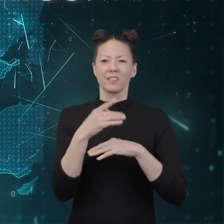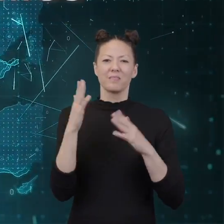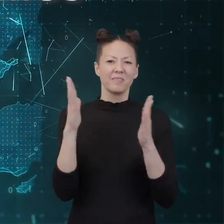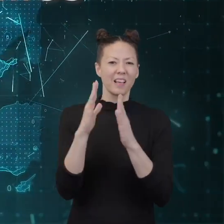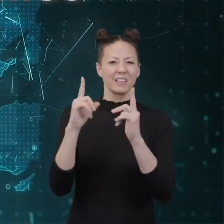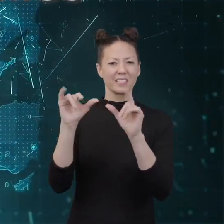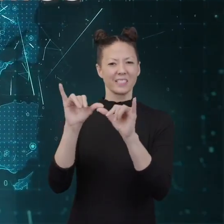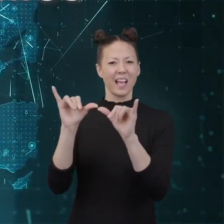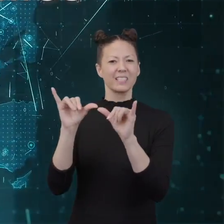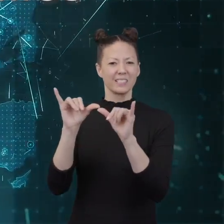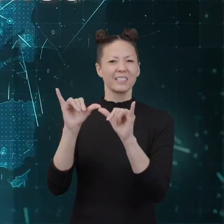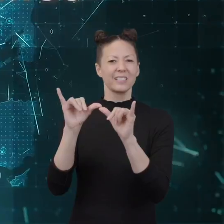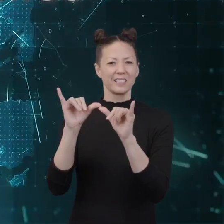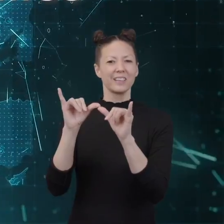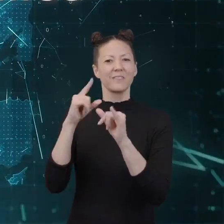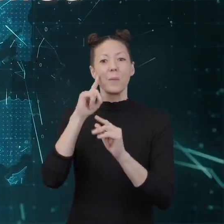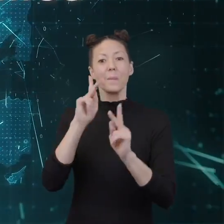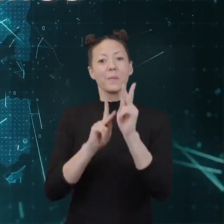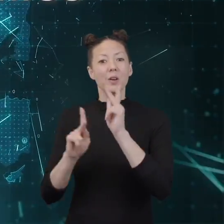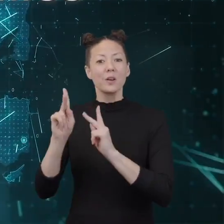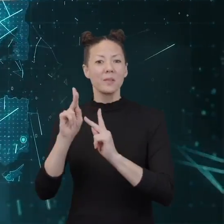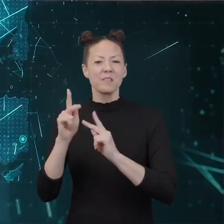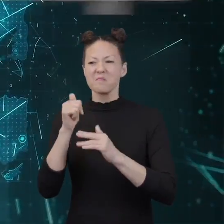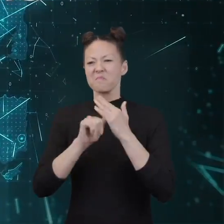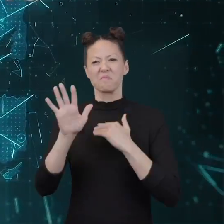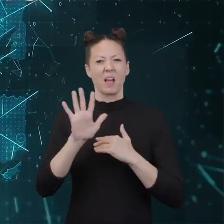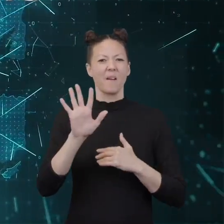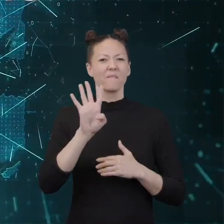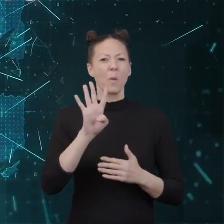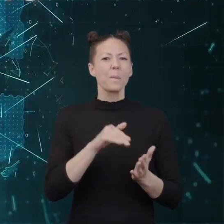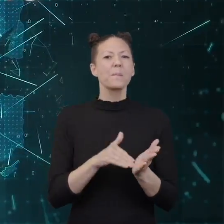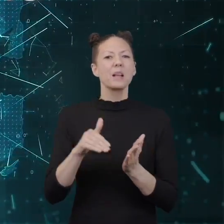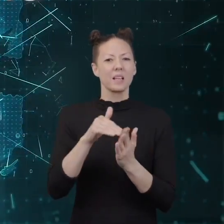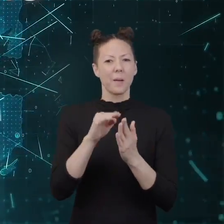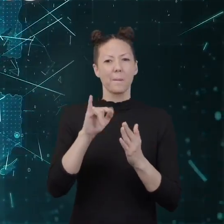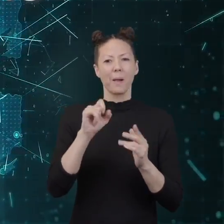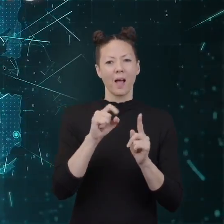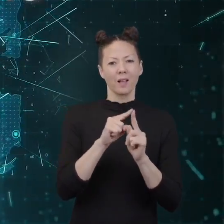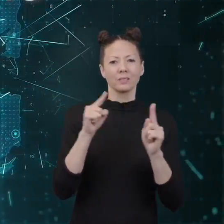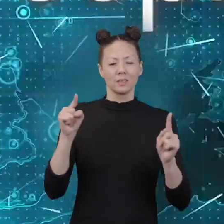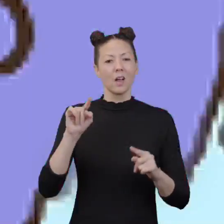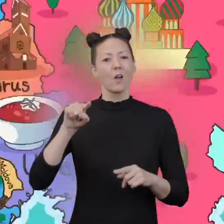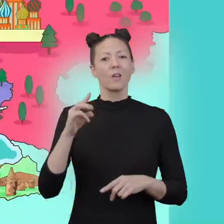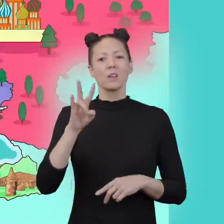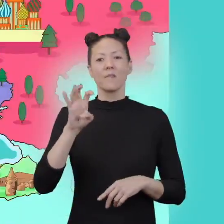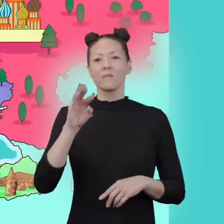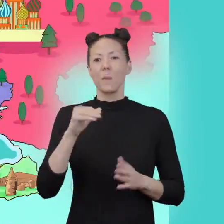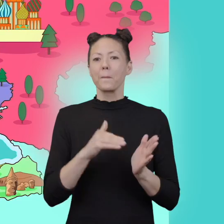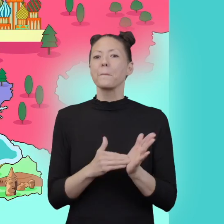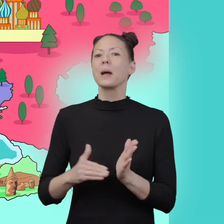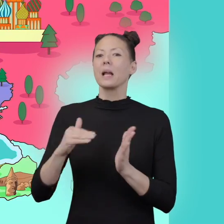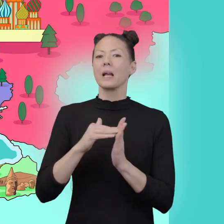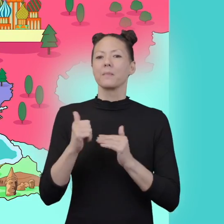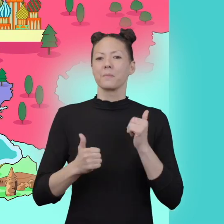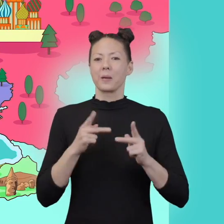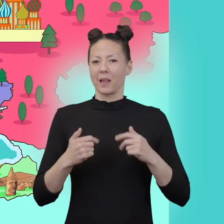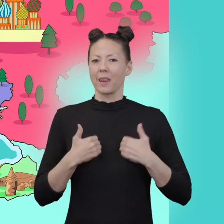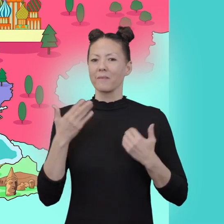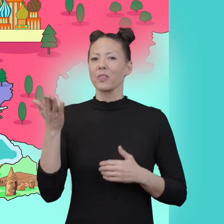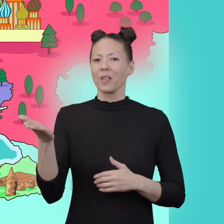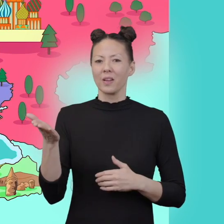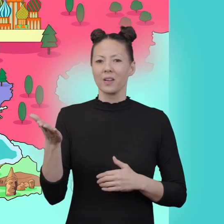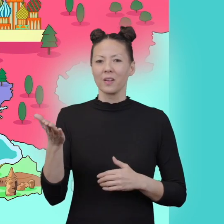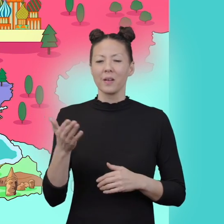At just under 4 million square miles, it has over 740 million residents. Some of the most well-known countries